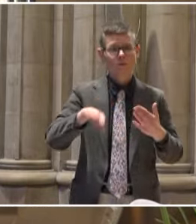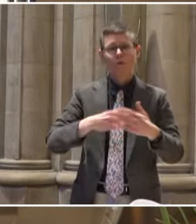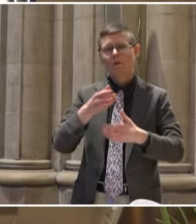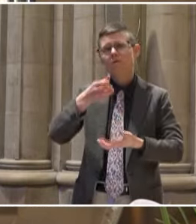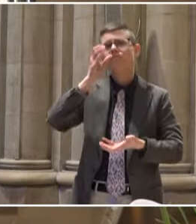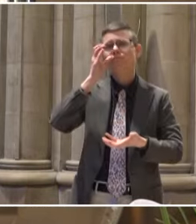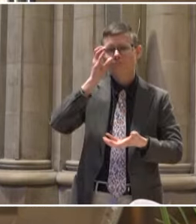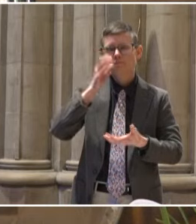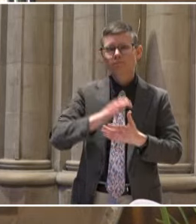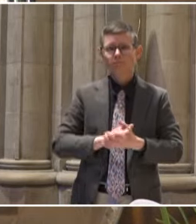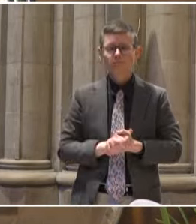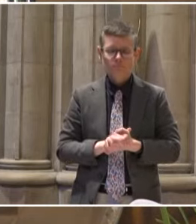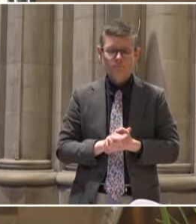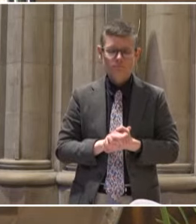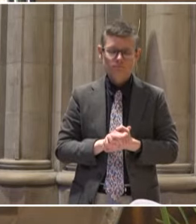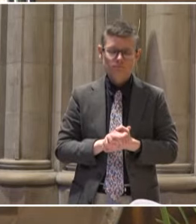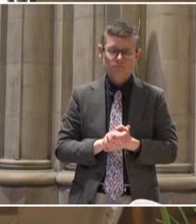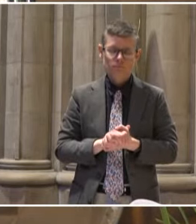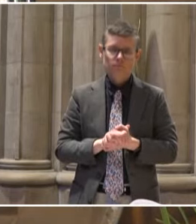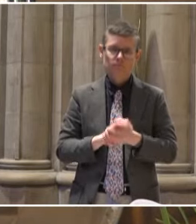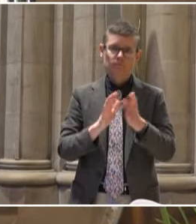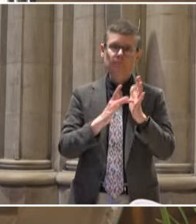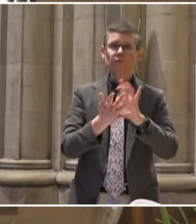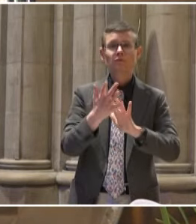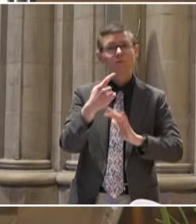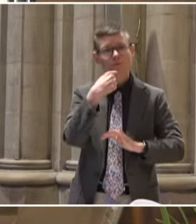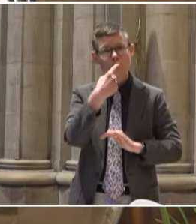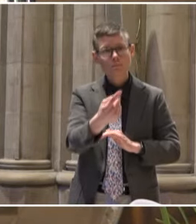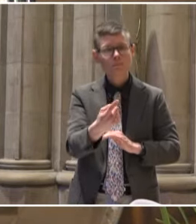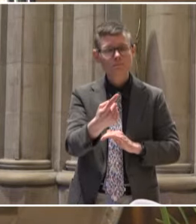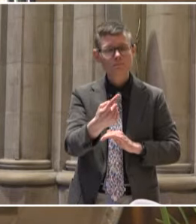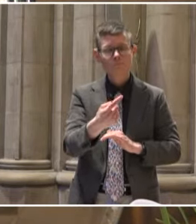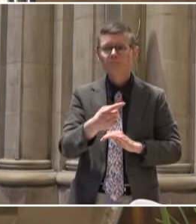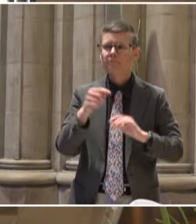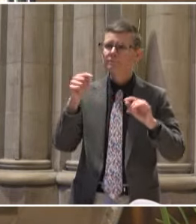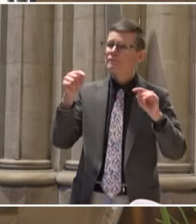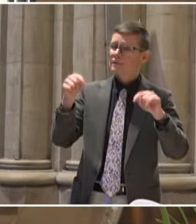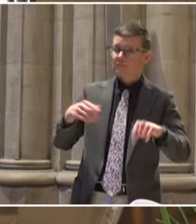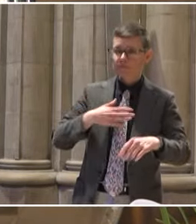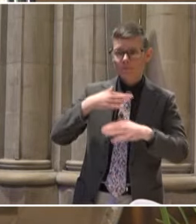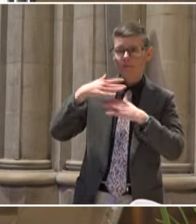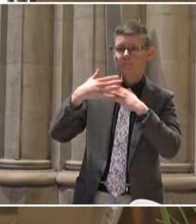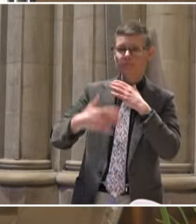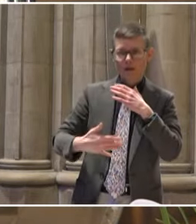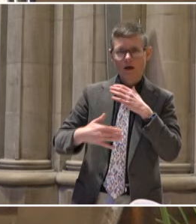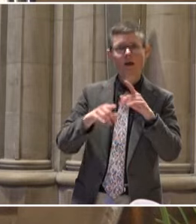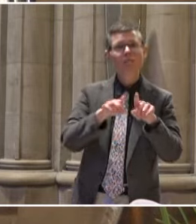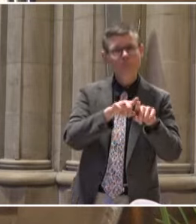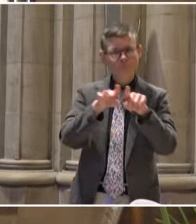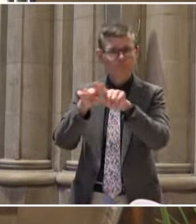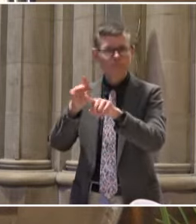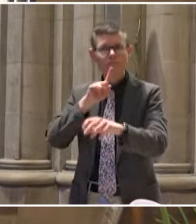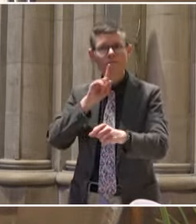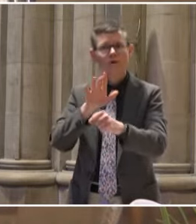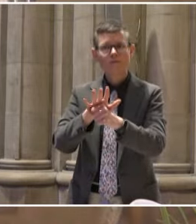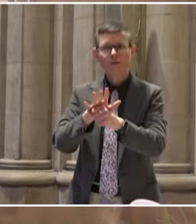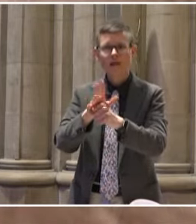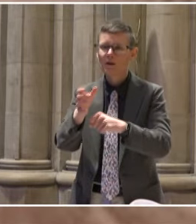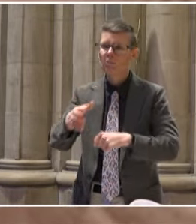it. He said to them, "This is my blood of the covenant, which is poured out for